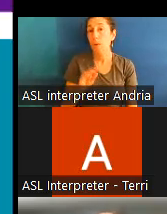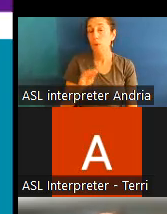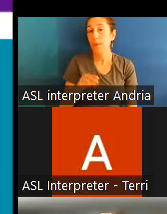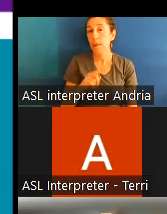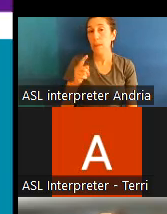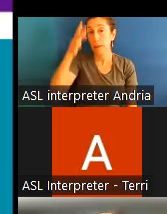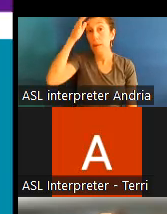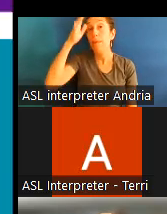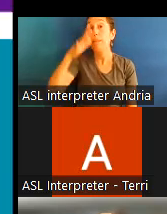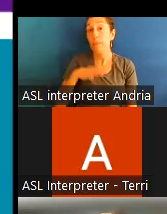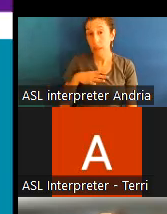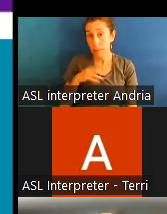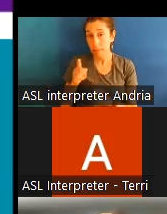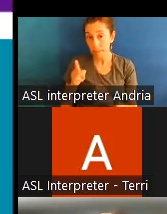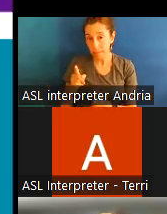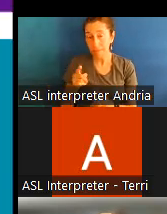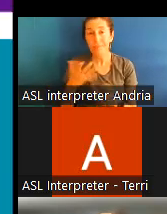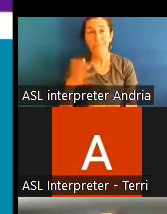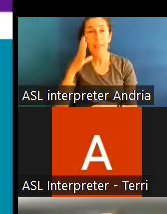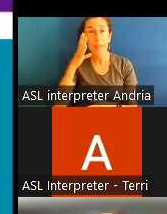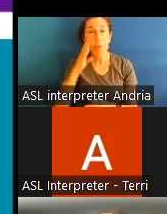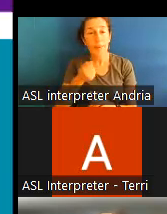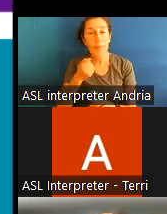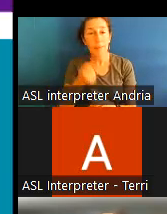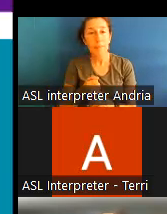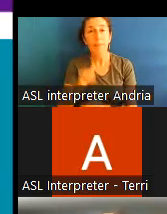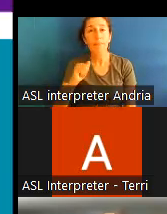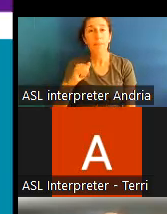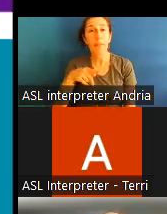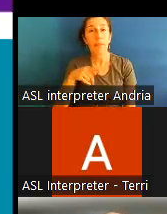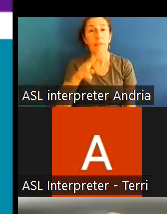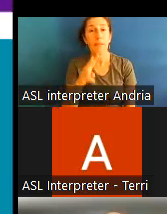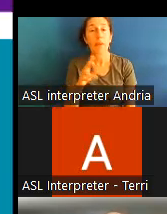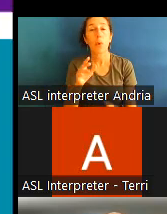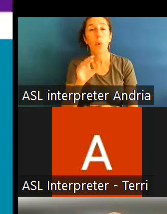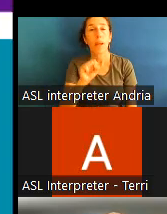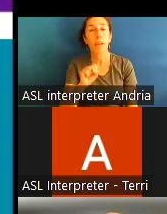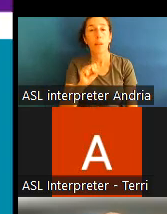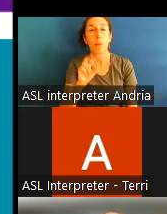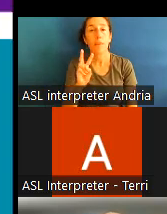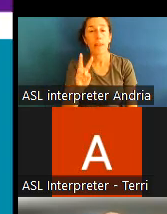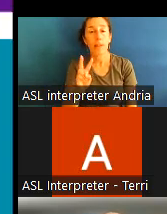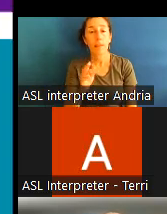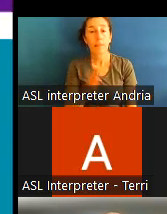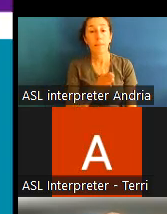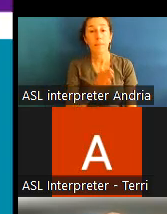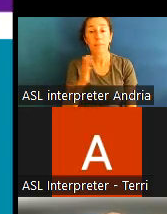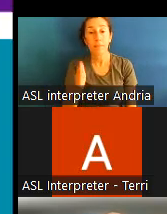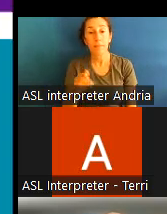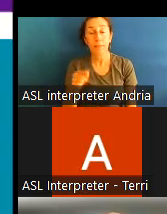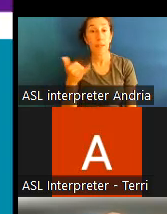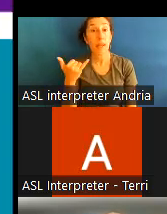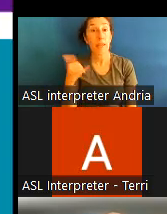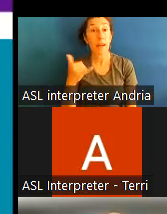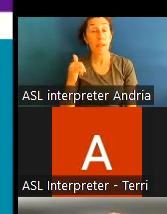violence, sexual violence, or other intimate partner violence. And 84% of